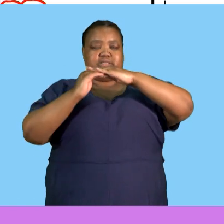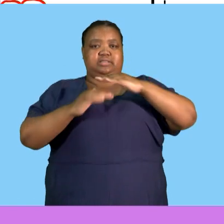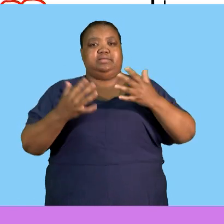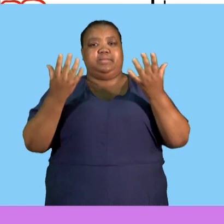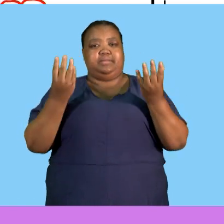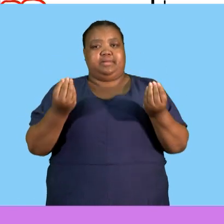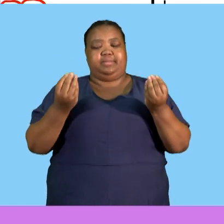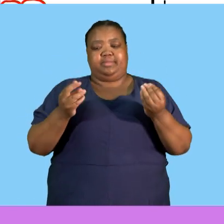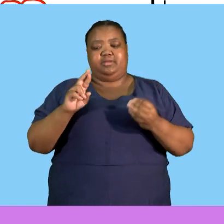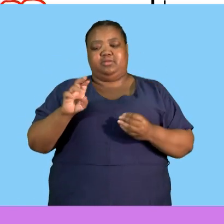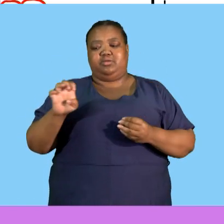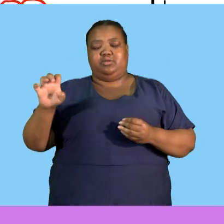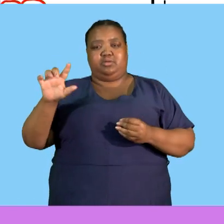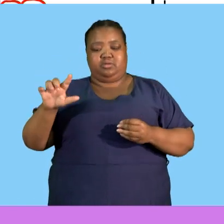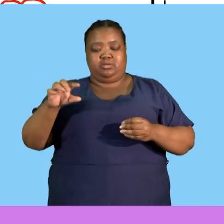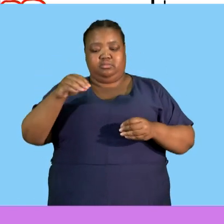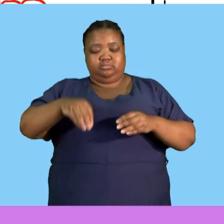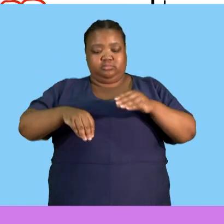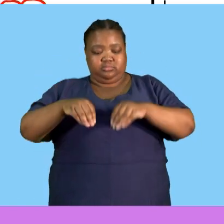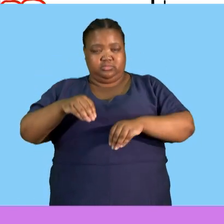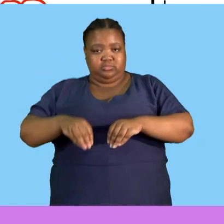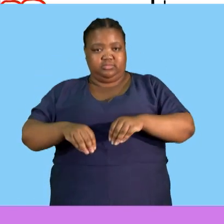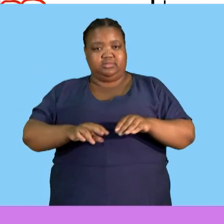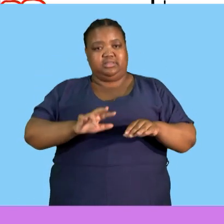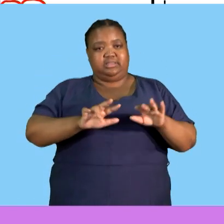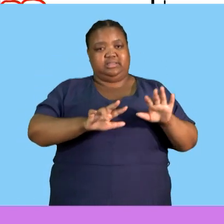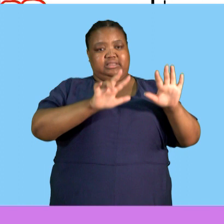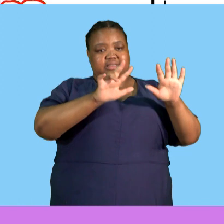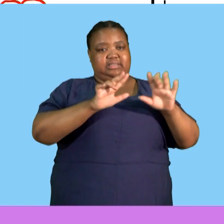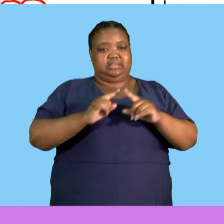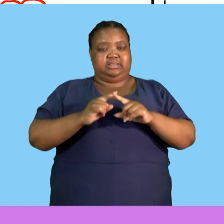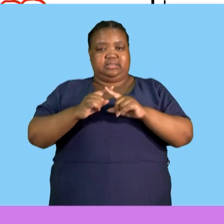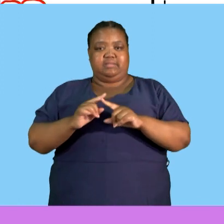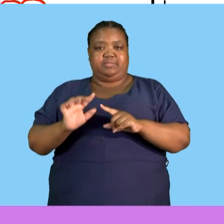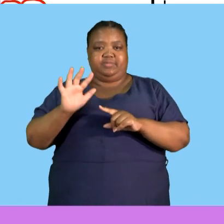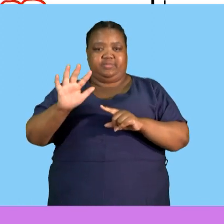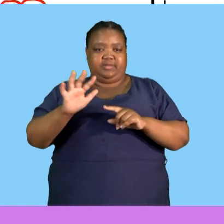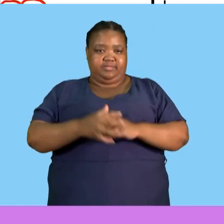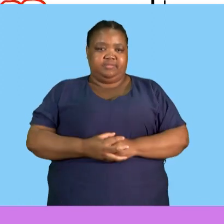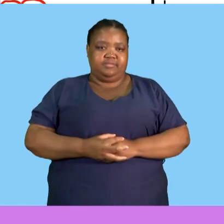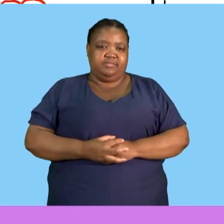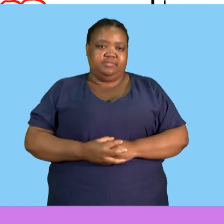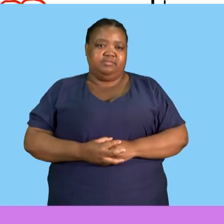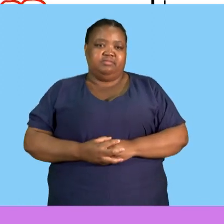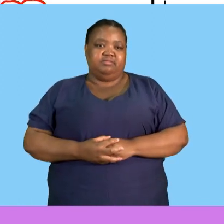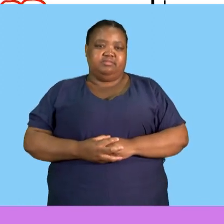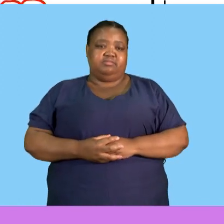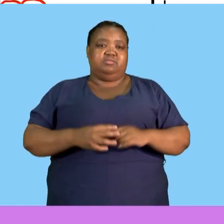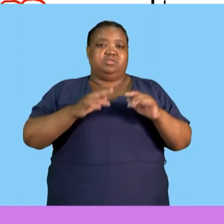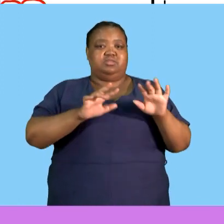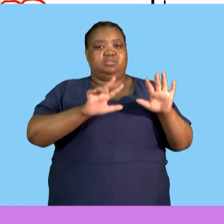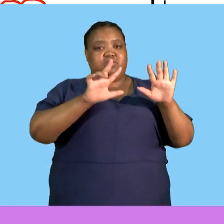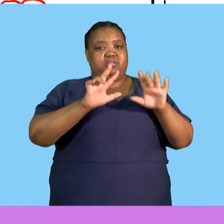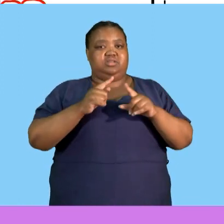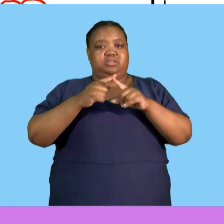the maximum number of reels, right? I'll take my 8 and I multiply that by